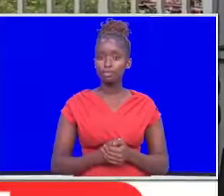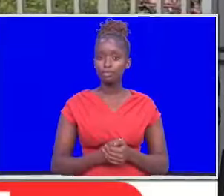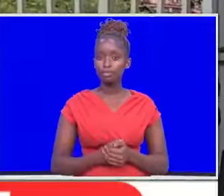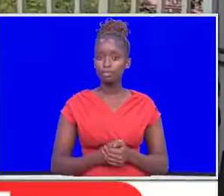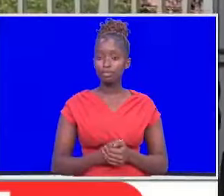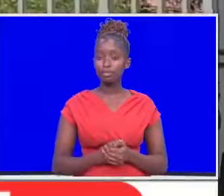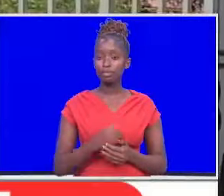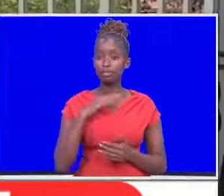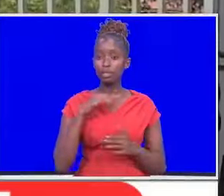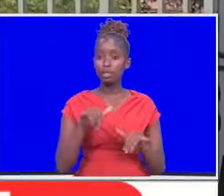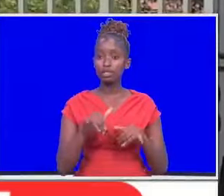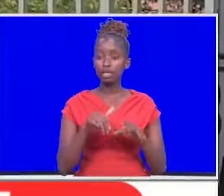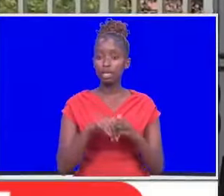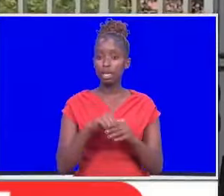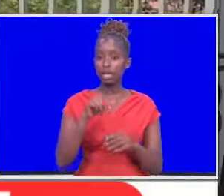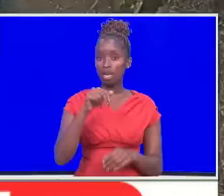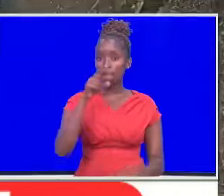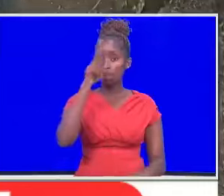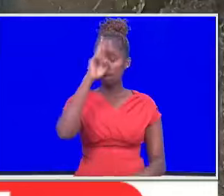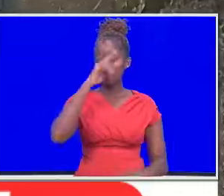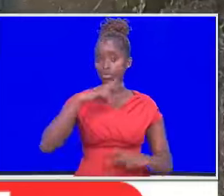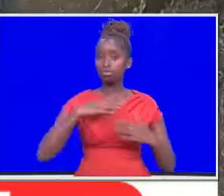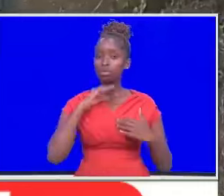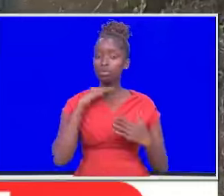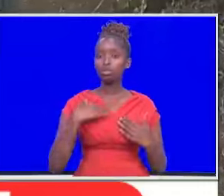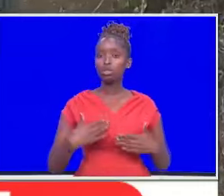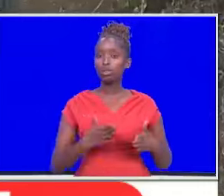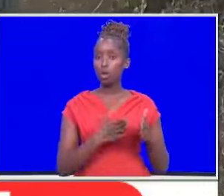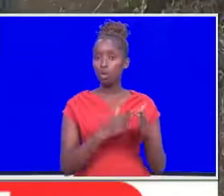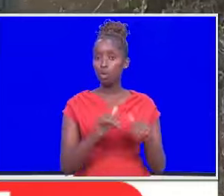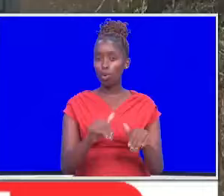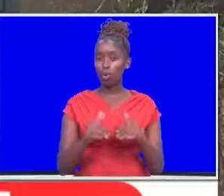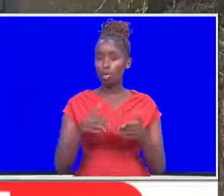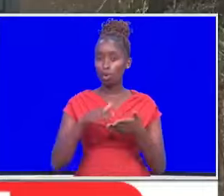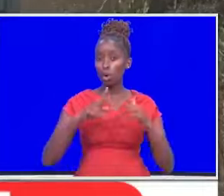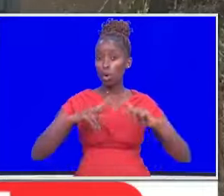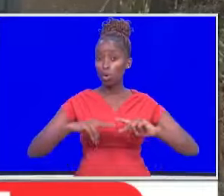Kambu Hospital mortuary awaiting thorough investigations into